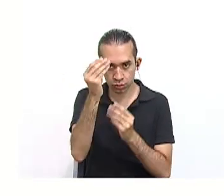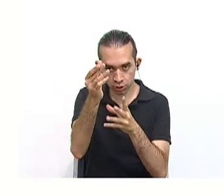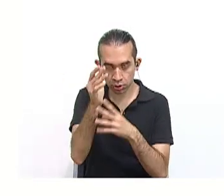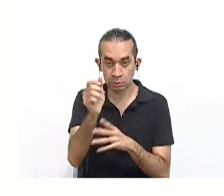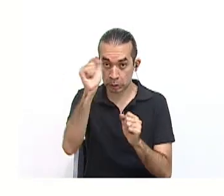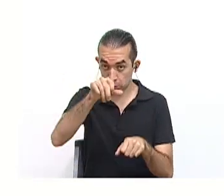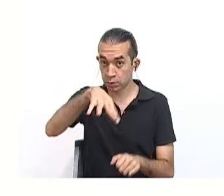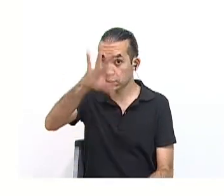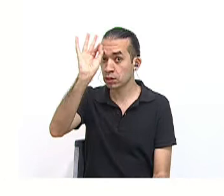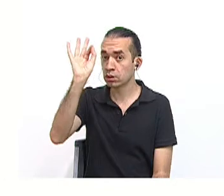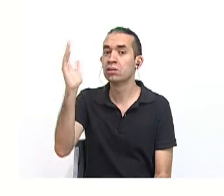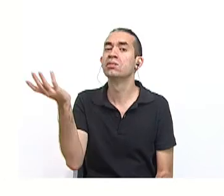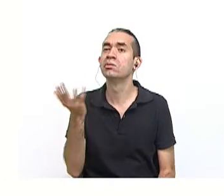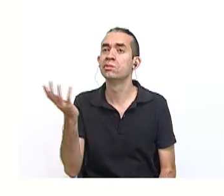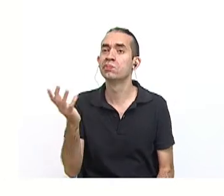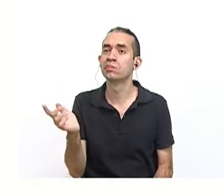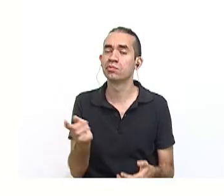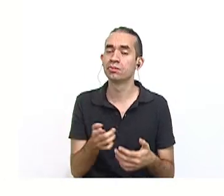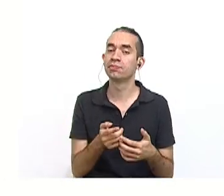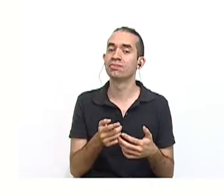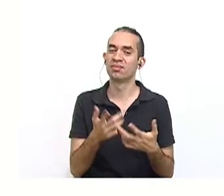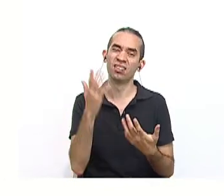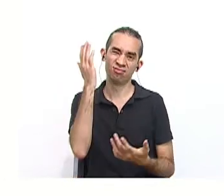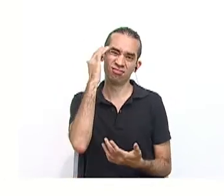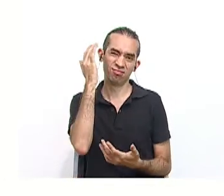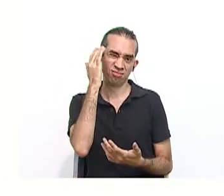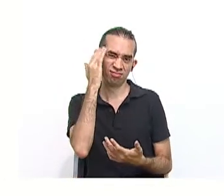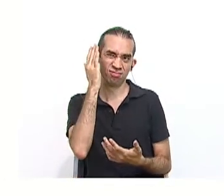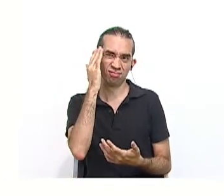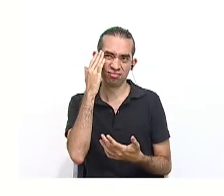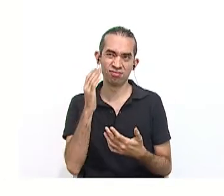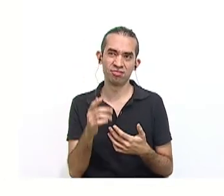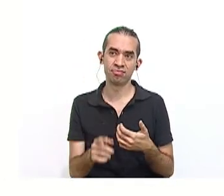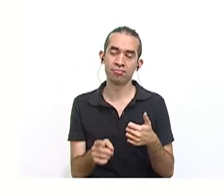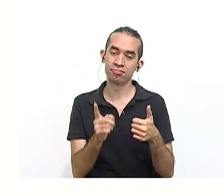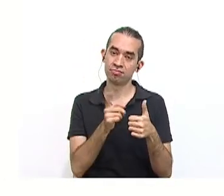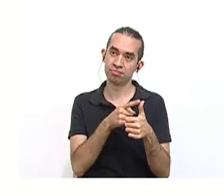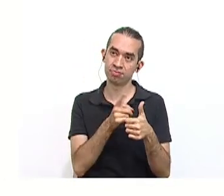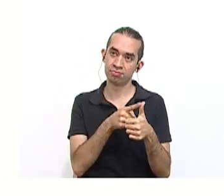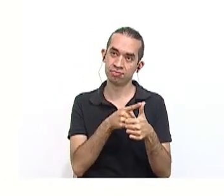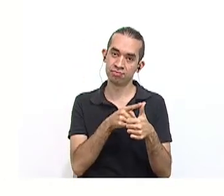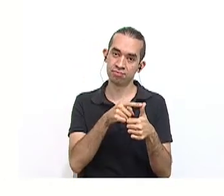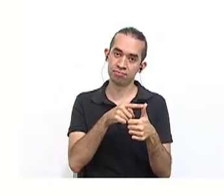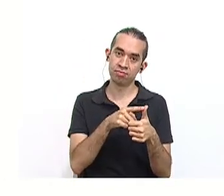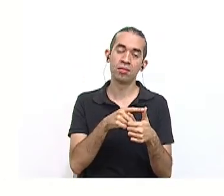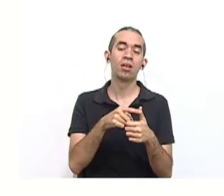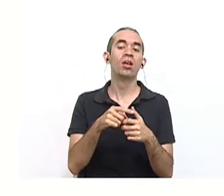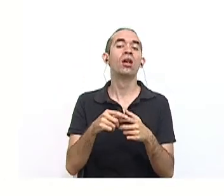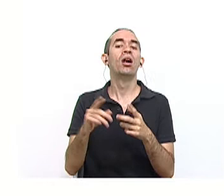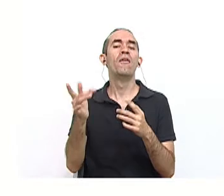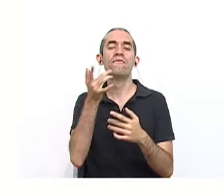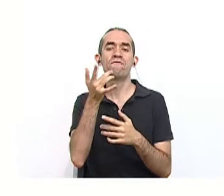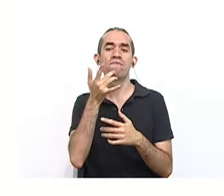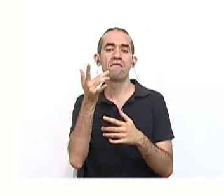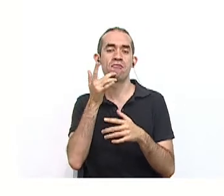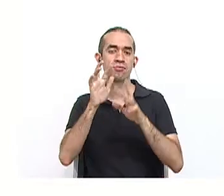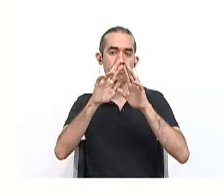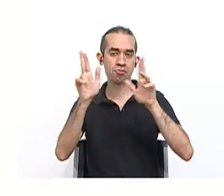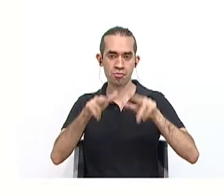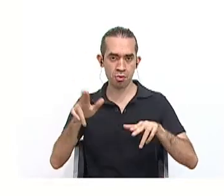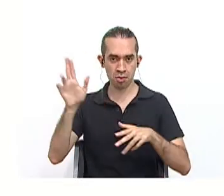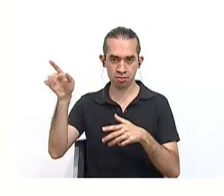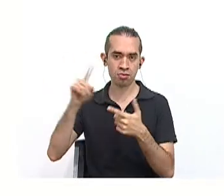find your, I think you already know the answer, right? Your bookmark websites, your passwords, or your